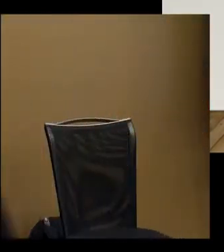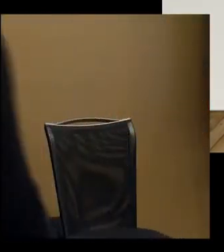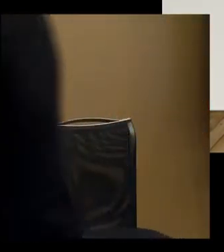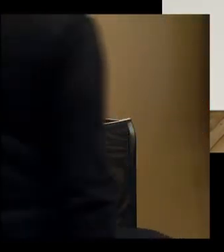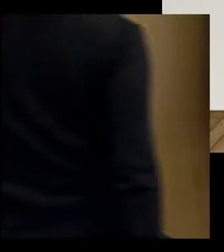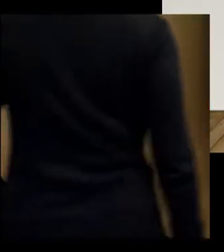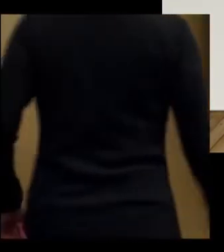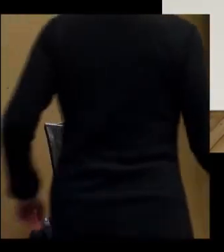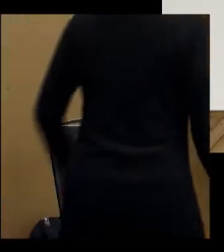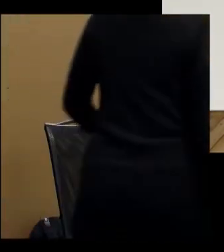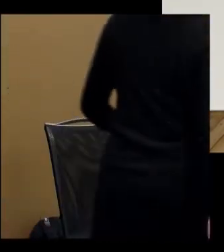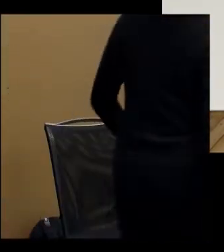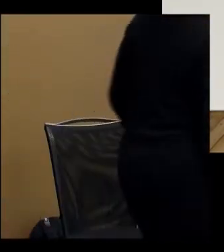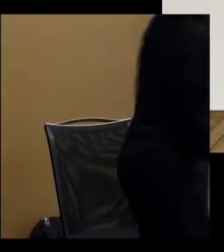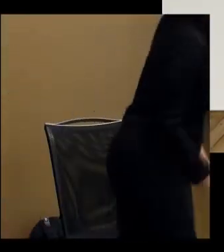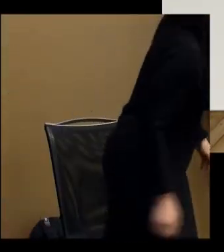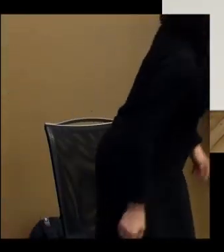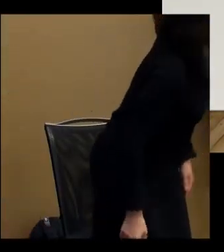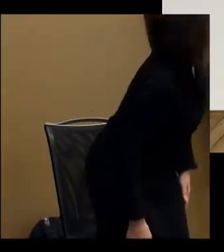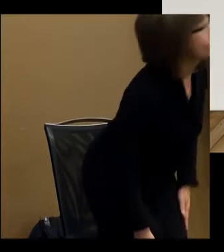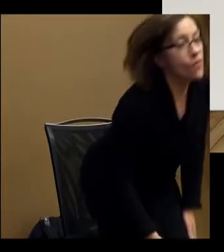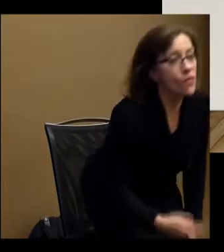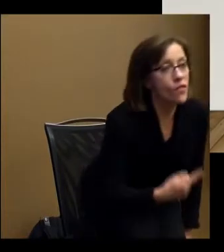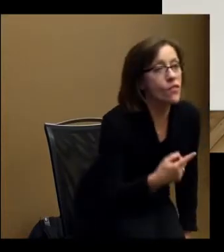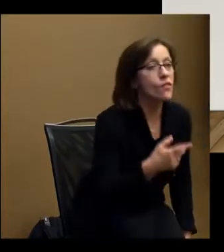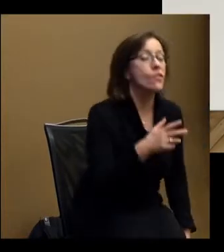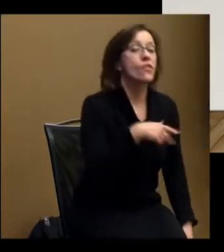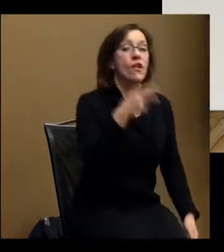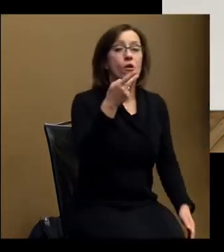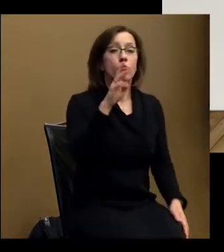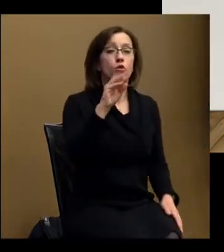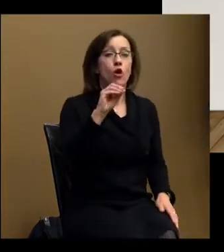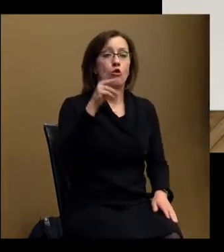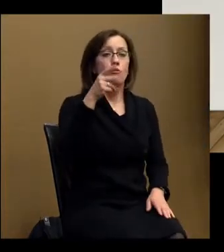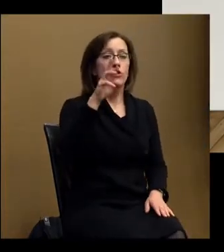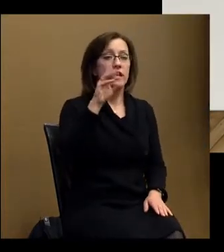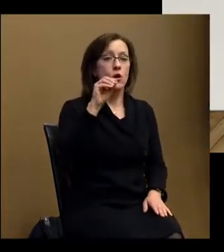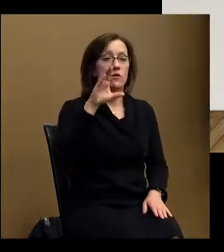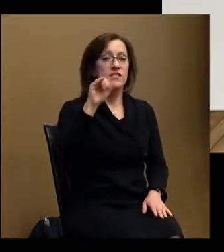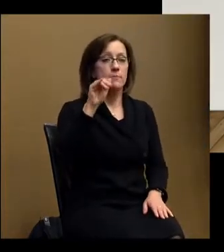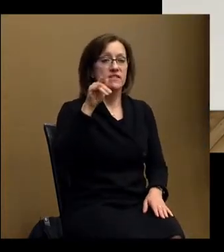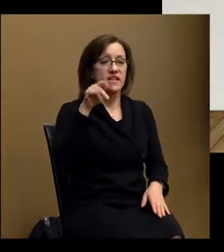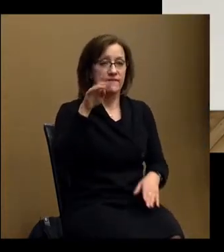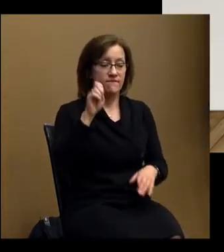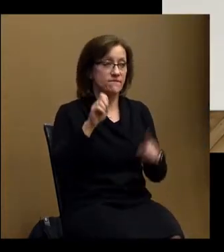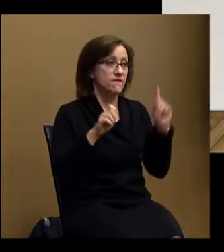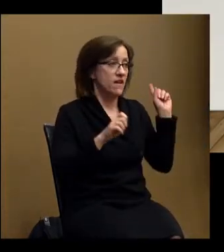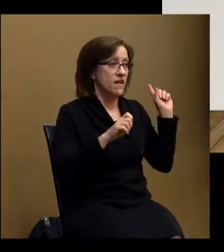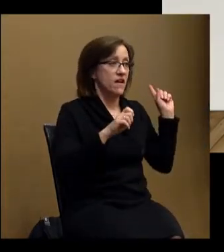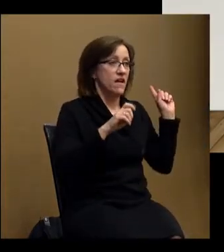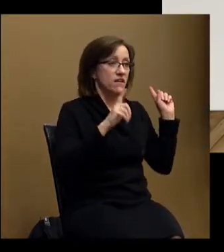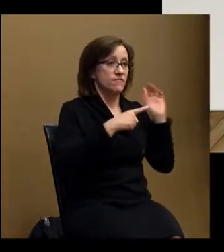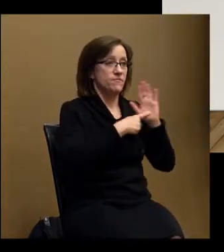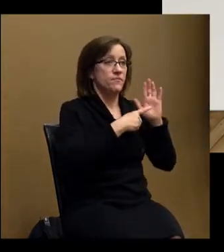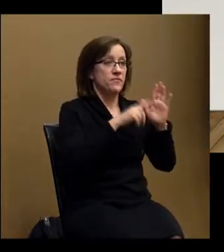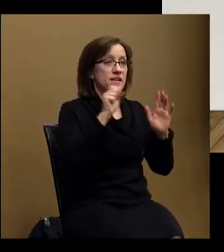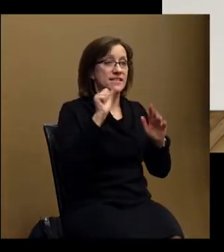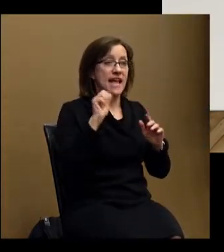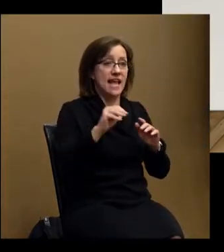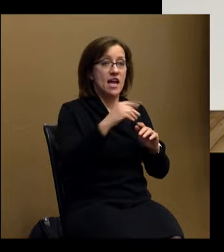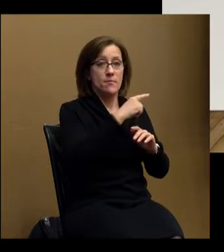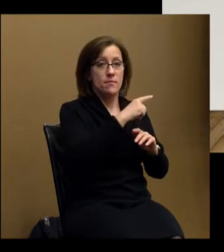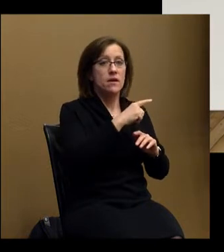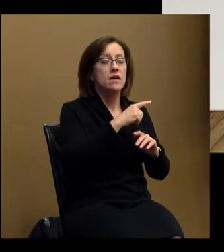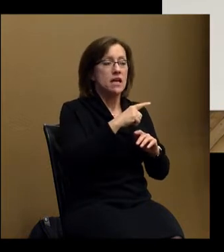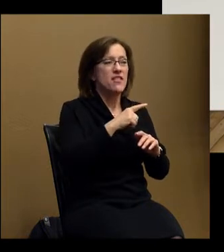odd positions. This is Sam. I don't know if he could become more of a pretzel.